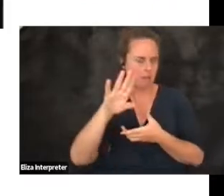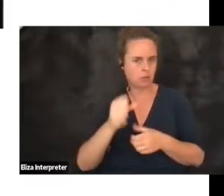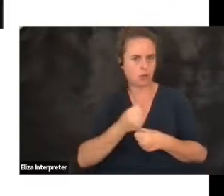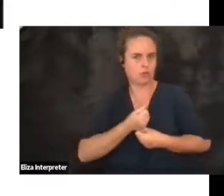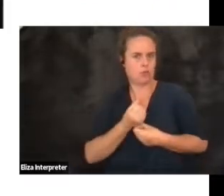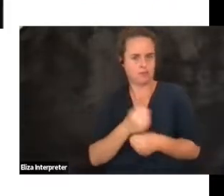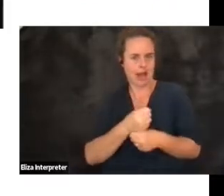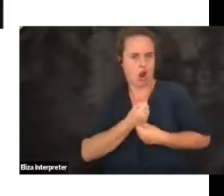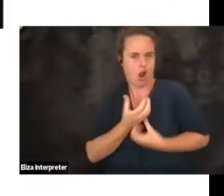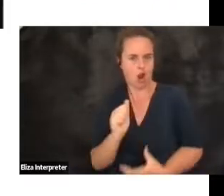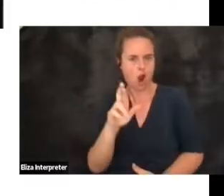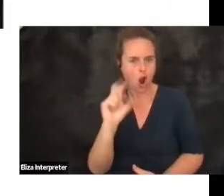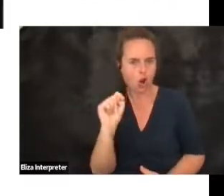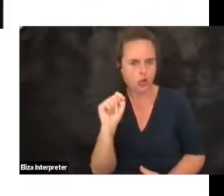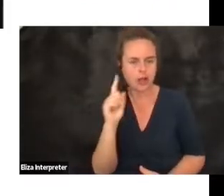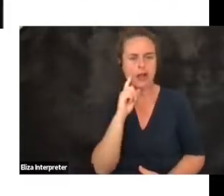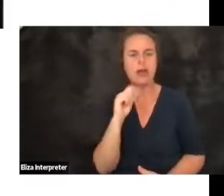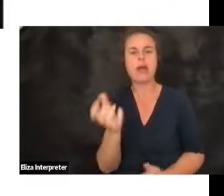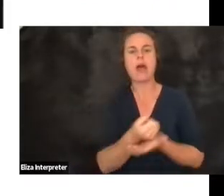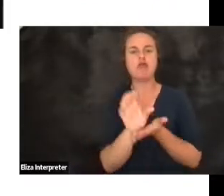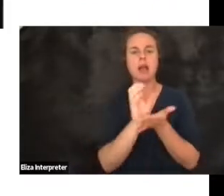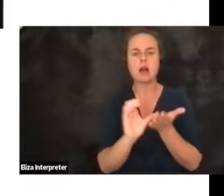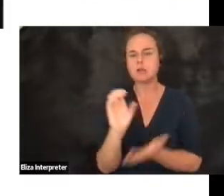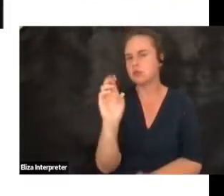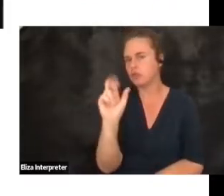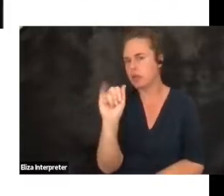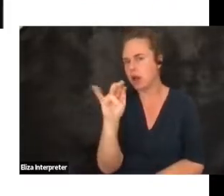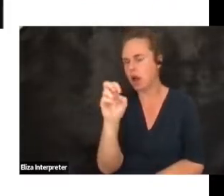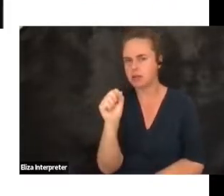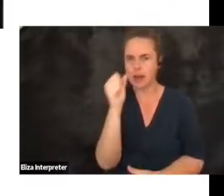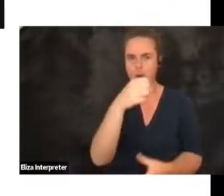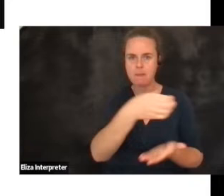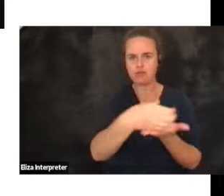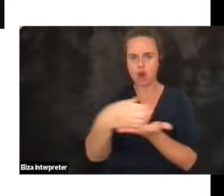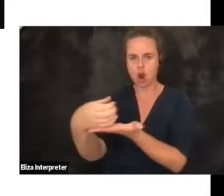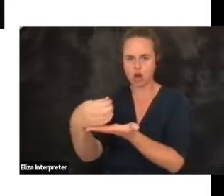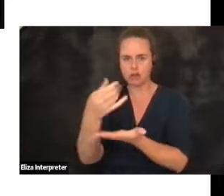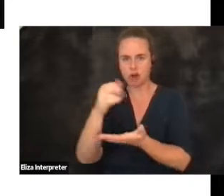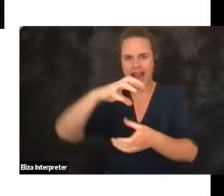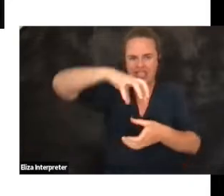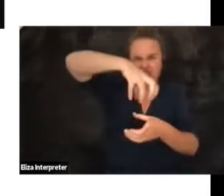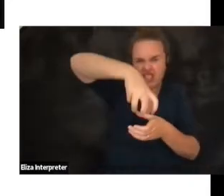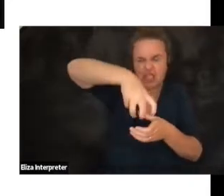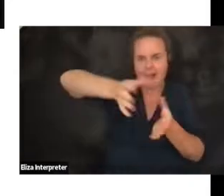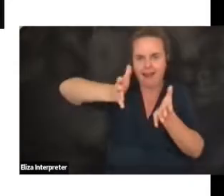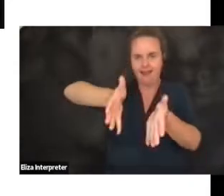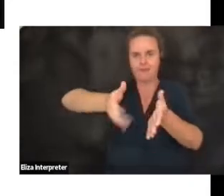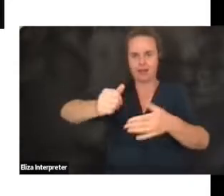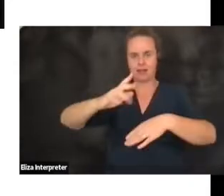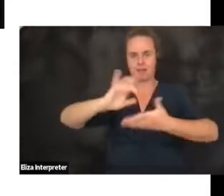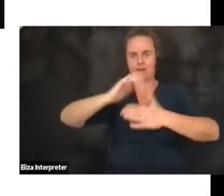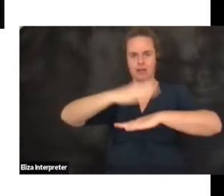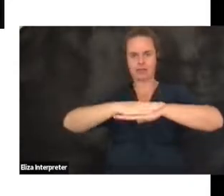And they took all the crayons and they put them in a jar and put a tight lid on the jar and left it in the middle of the table and